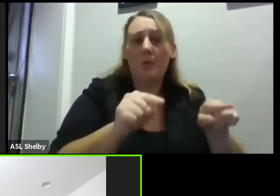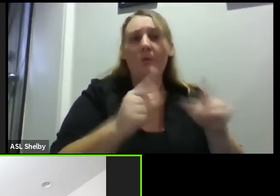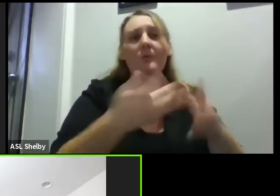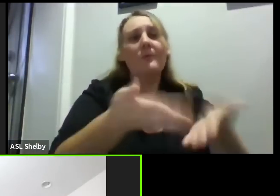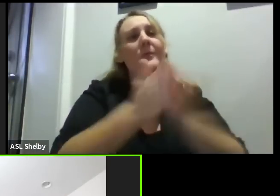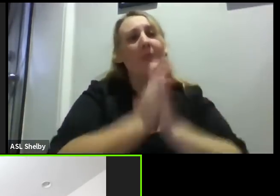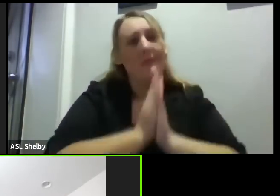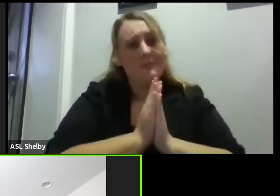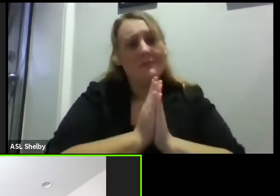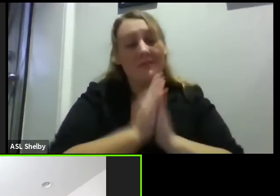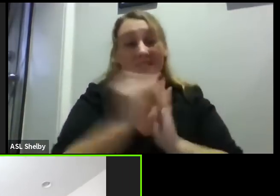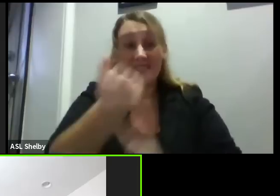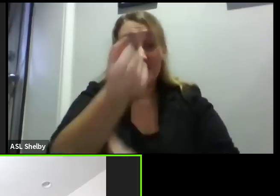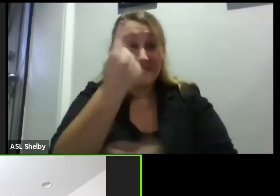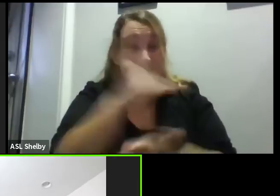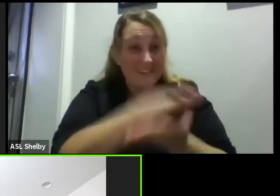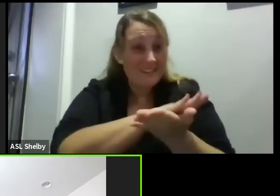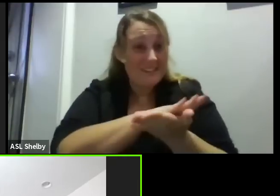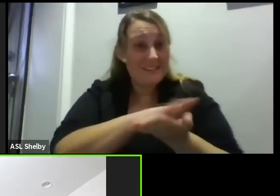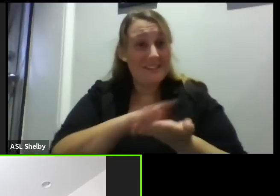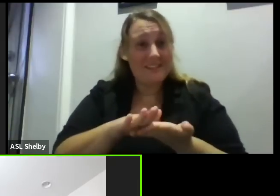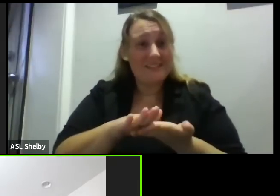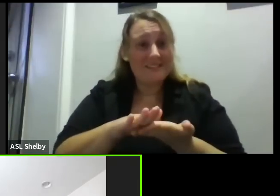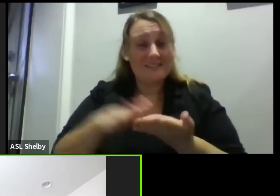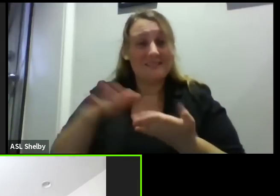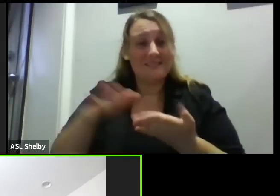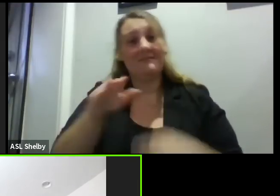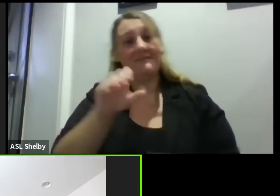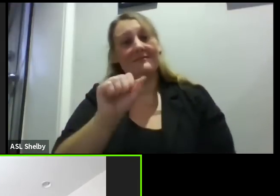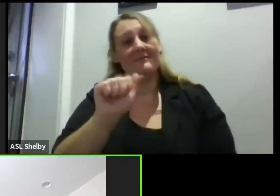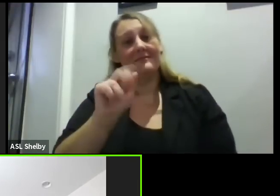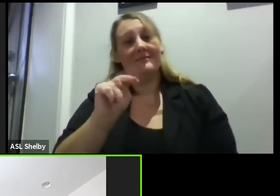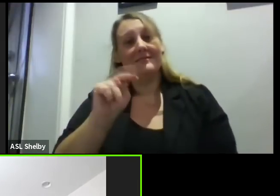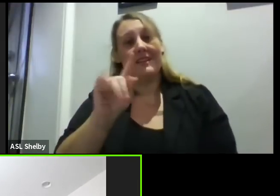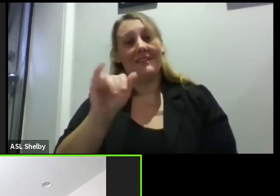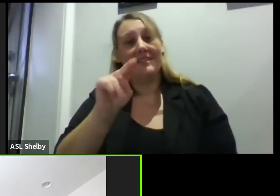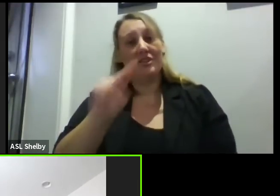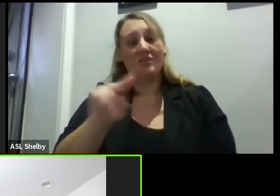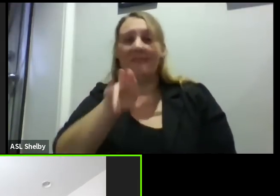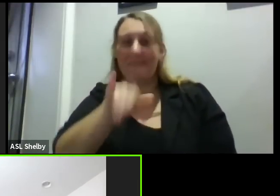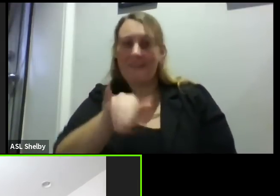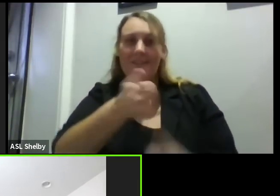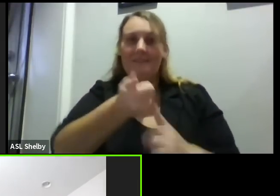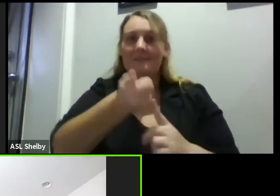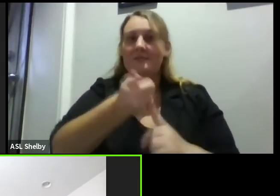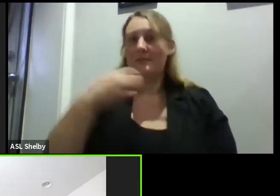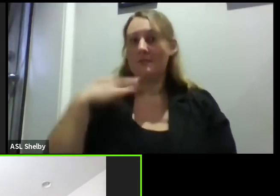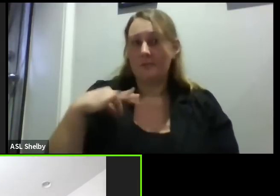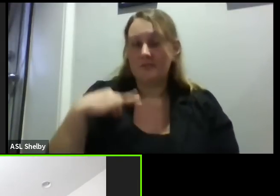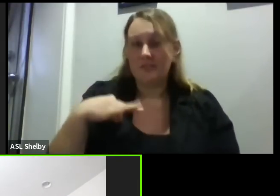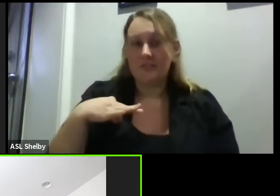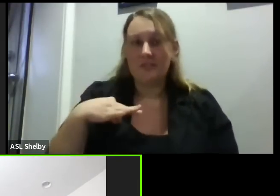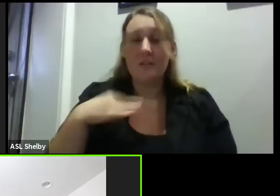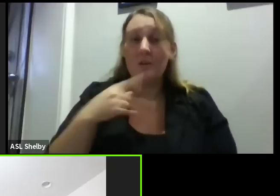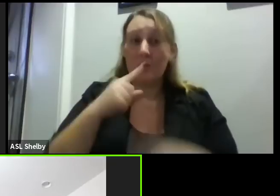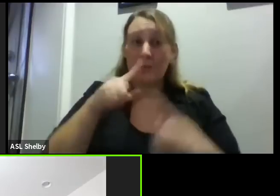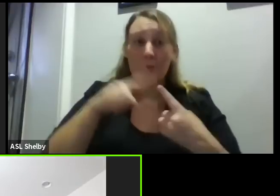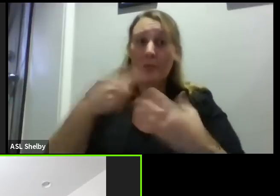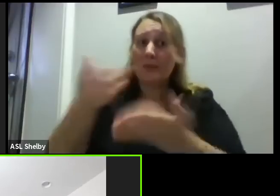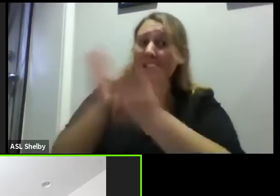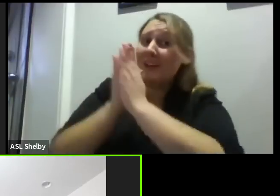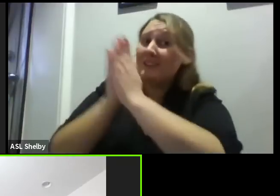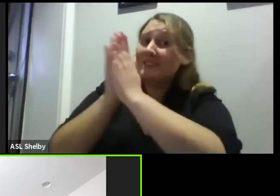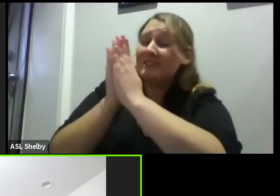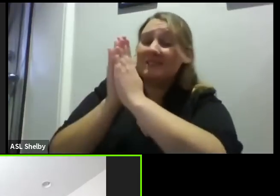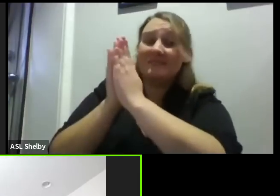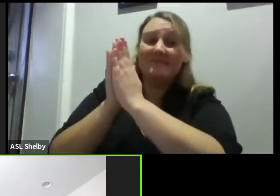that encampments around the city not be dislocated. The city did not listen to us. Not